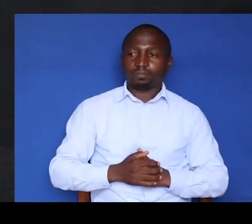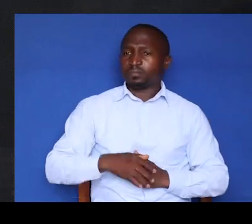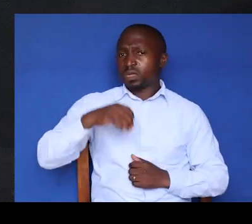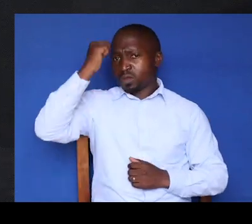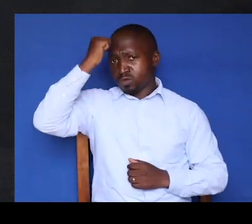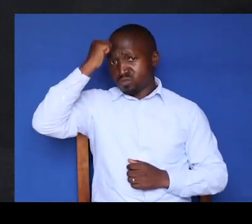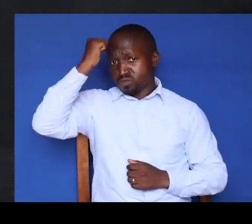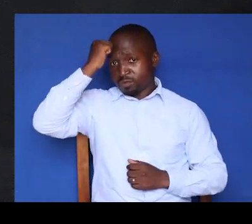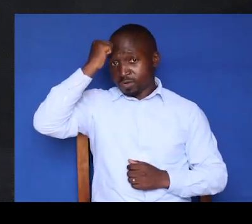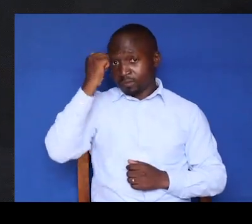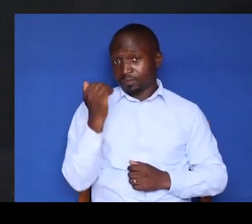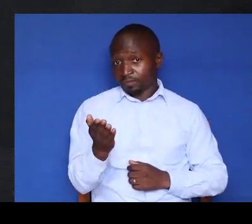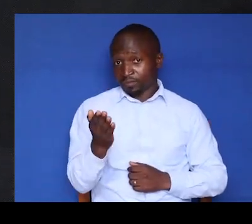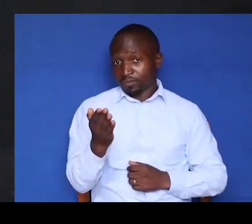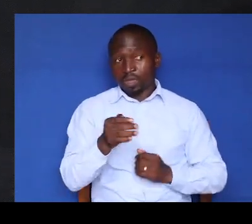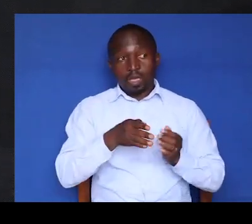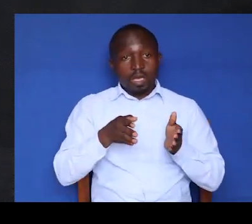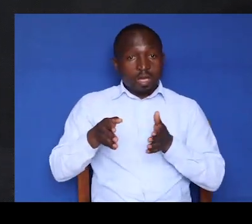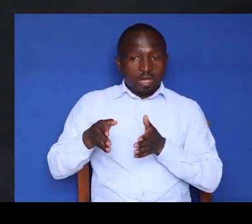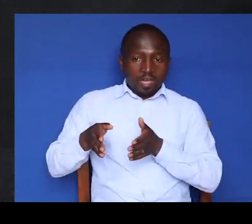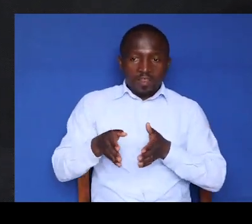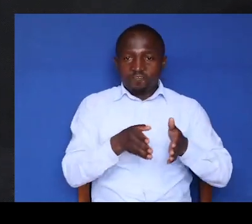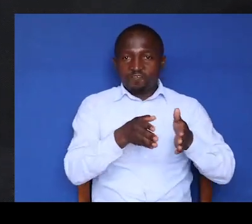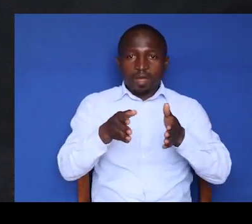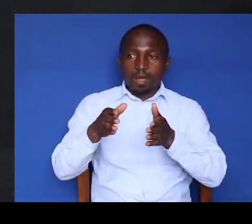remember this. River capture